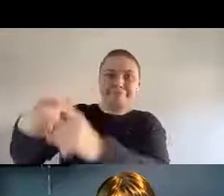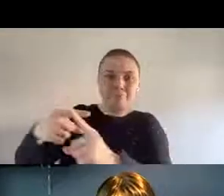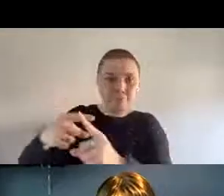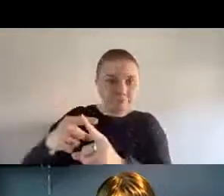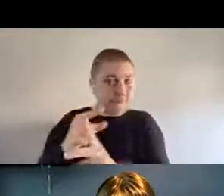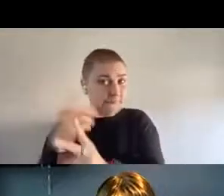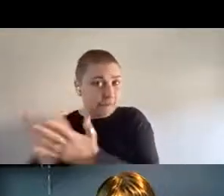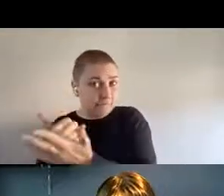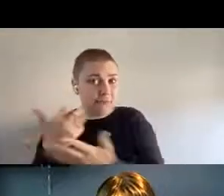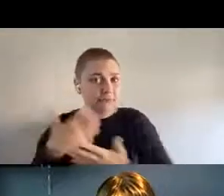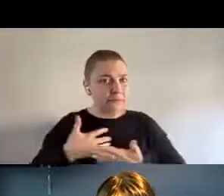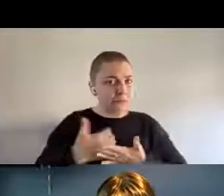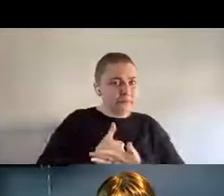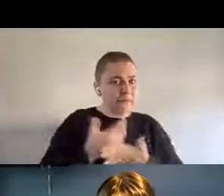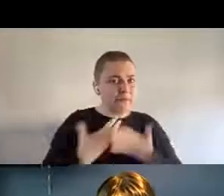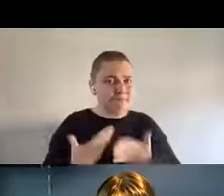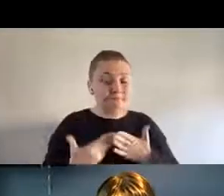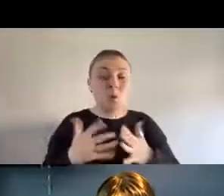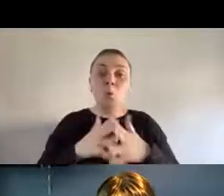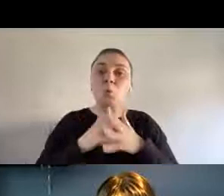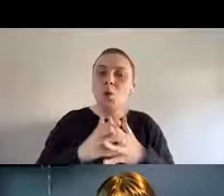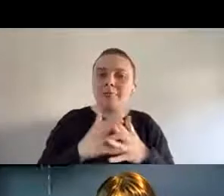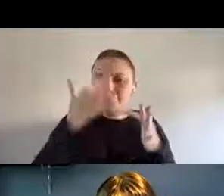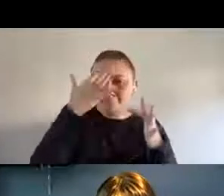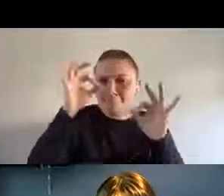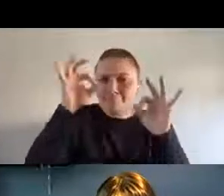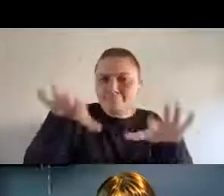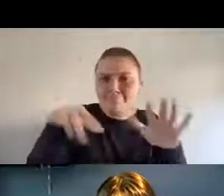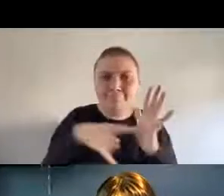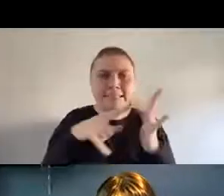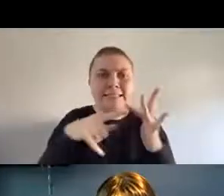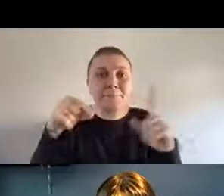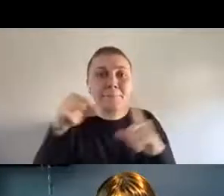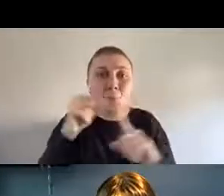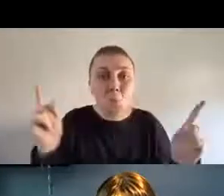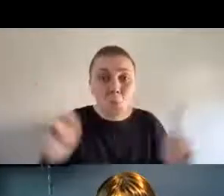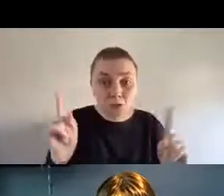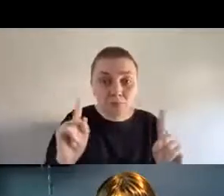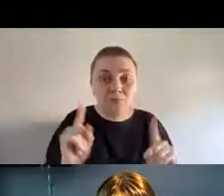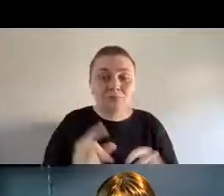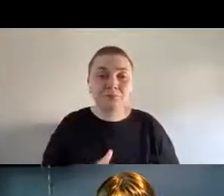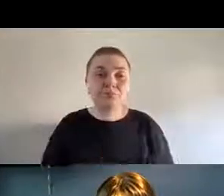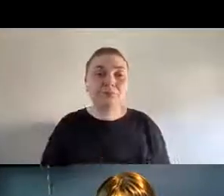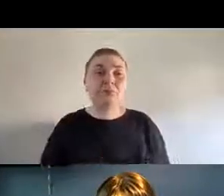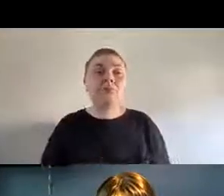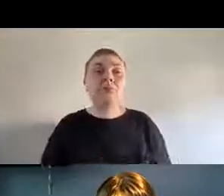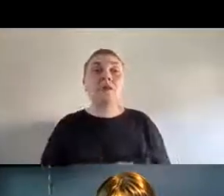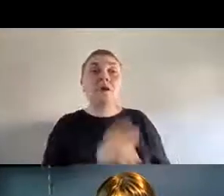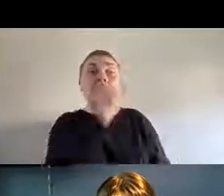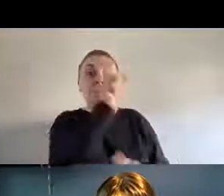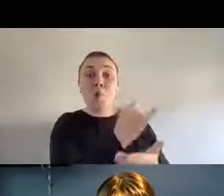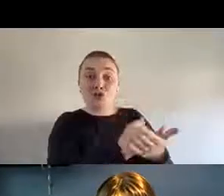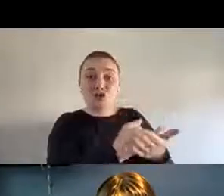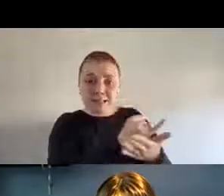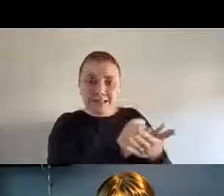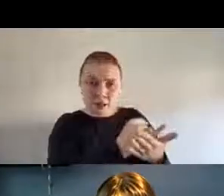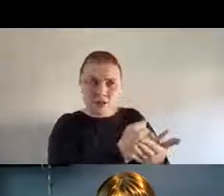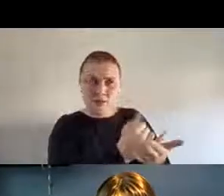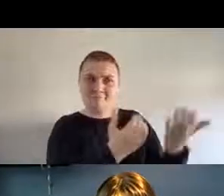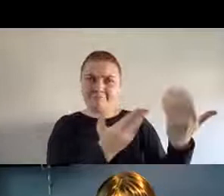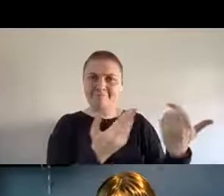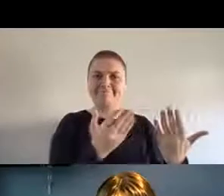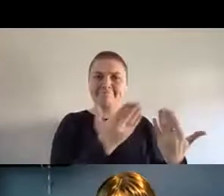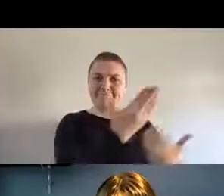maybe another useful tip or effective tip is to pull the perpetrator aside privately